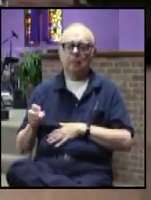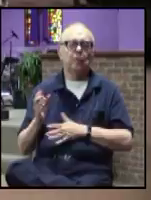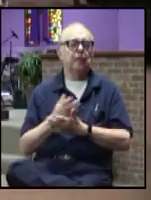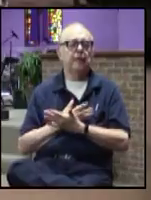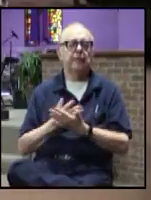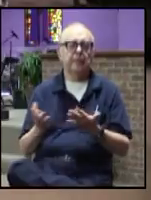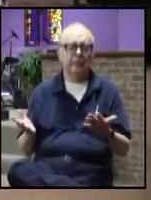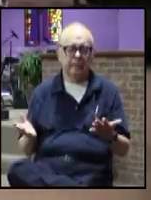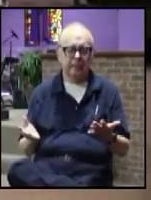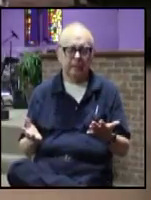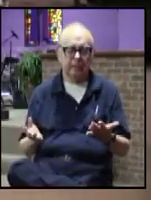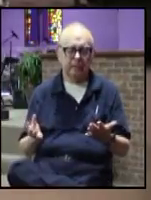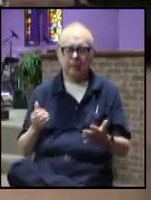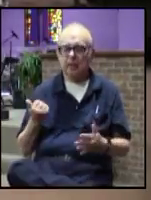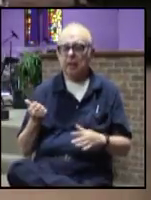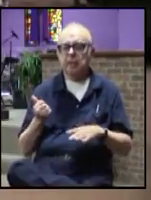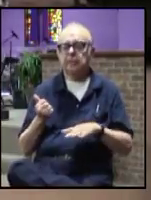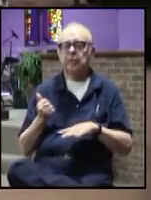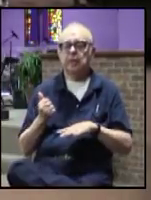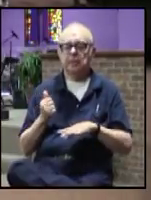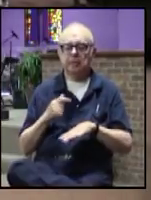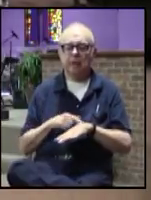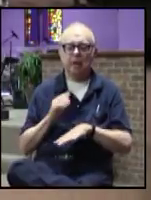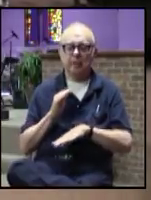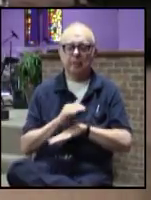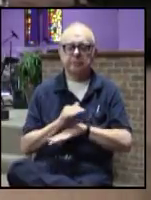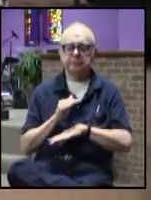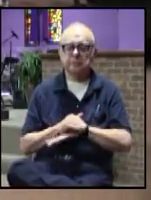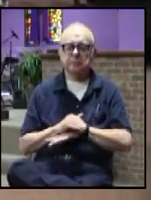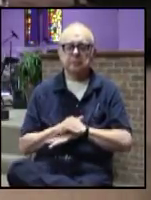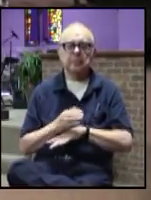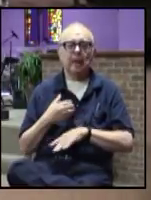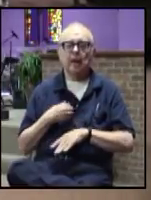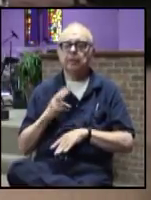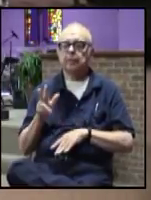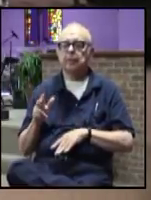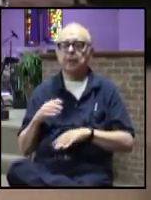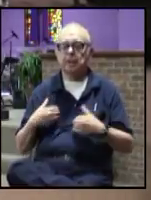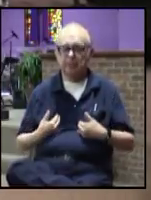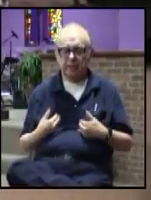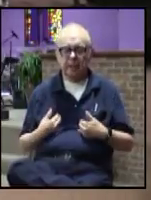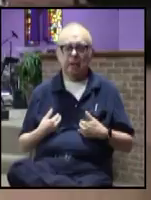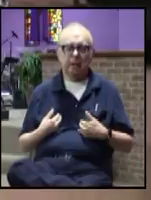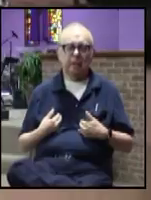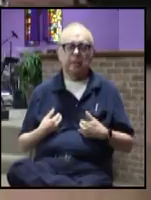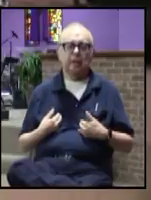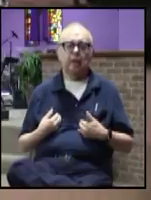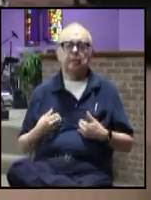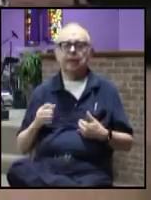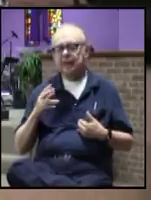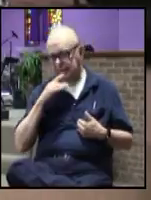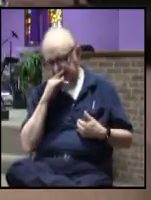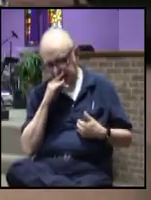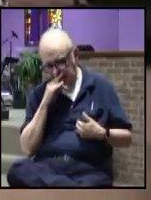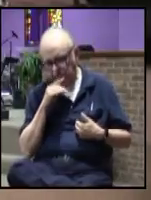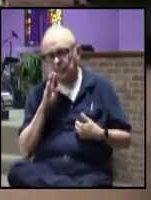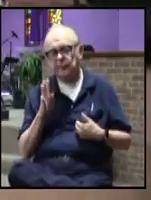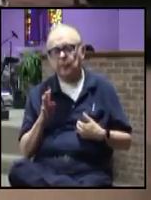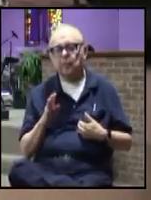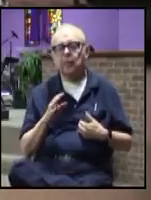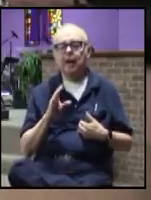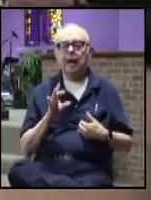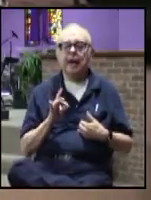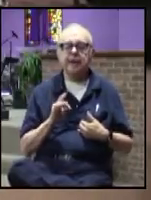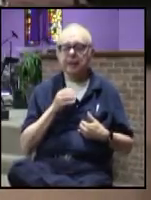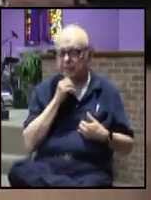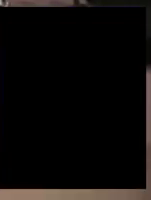rode everything. And at 10 o'clock that night, I had 3 very tired kids, 4, 8, and 10 years of age. We're